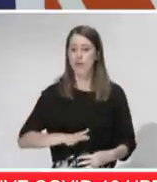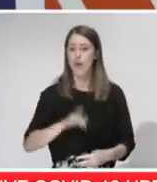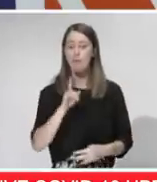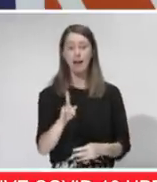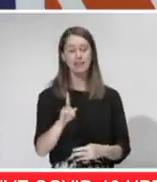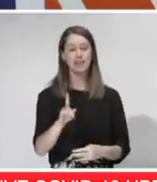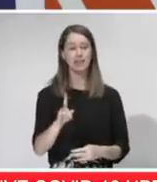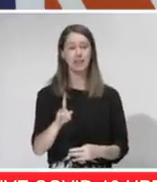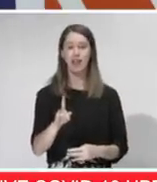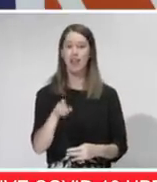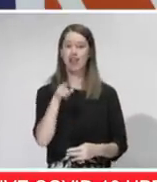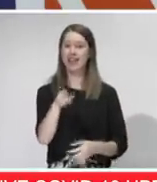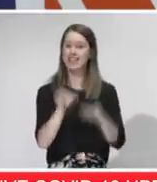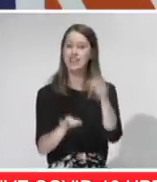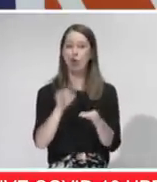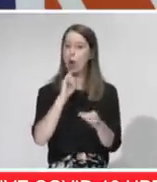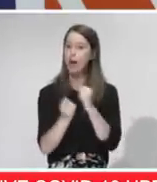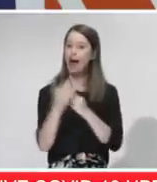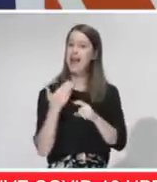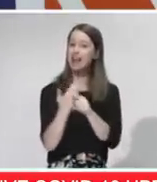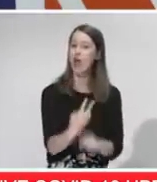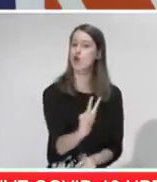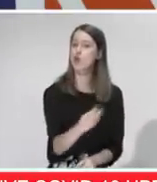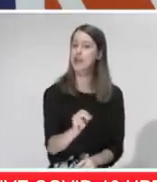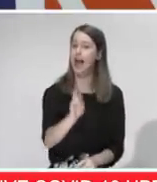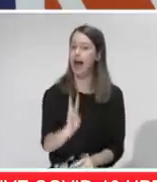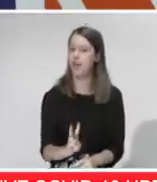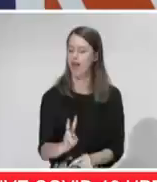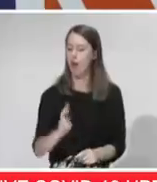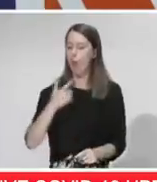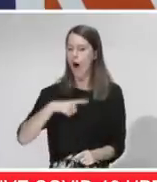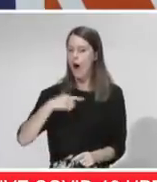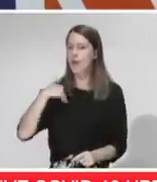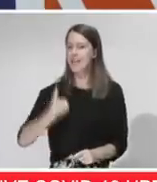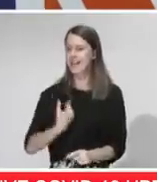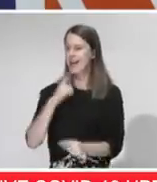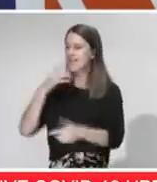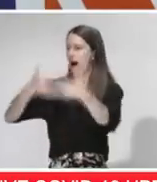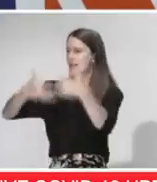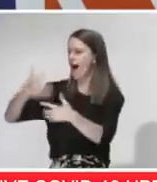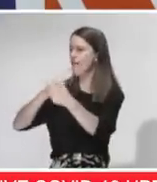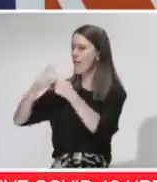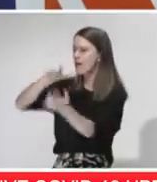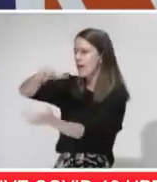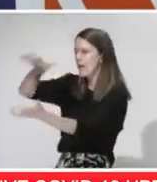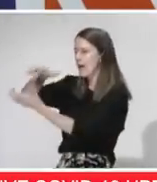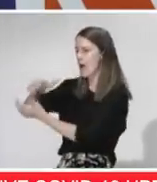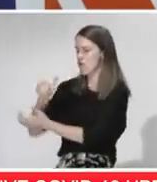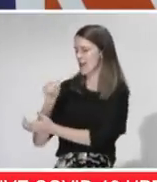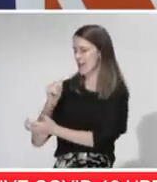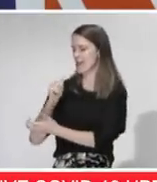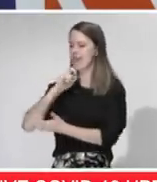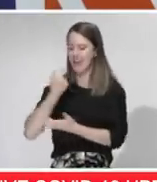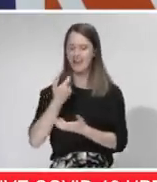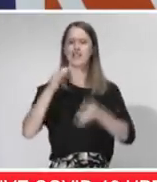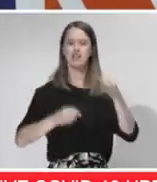not be taken until the 20th of April. We need to use the most up-to-date live data that we have, and we